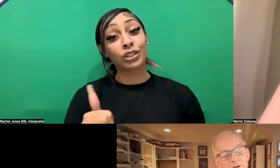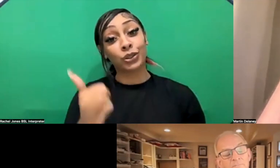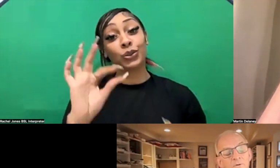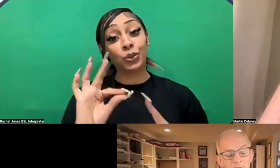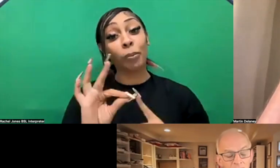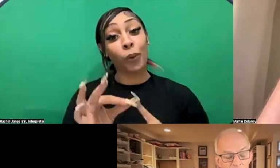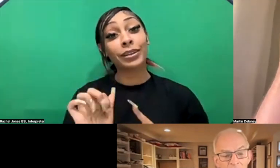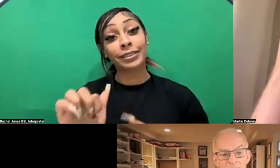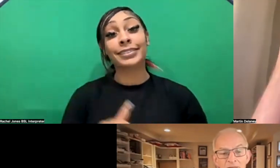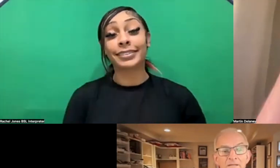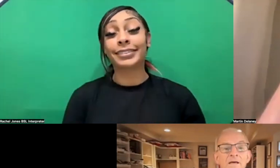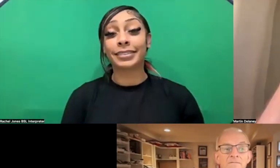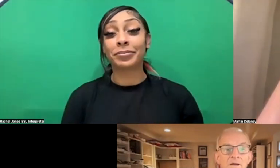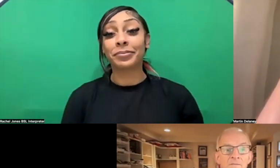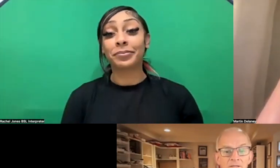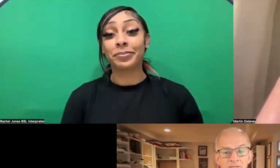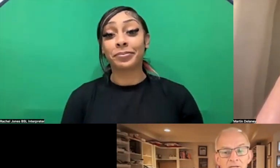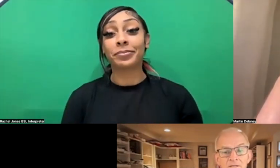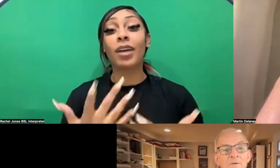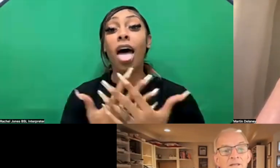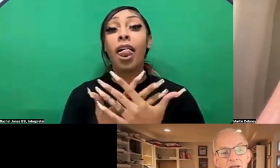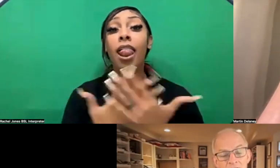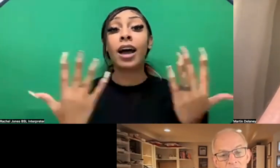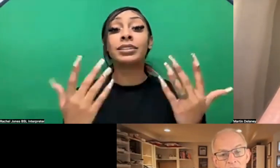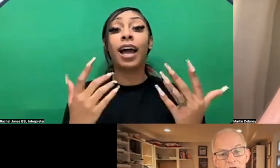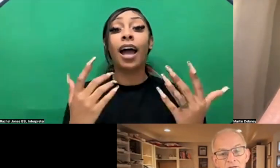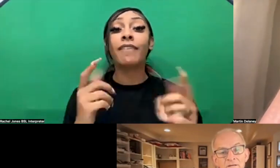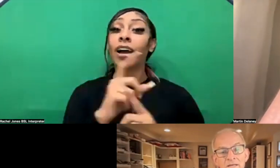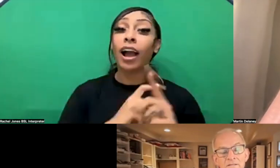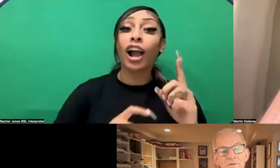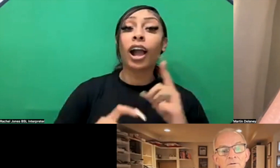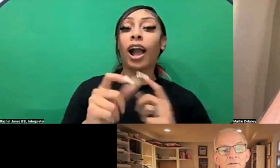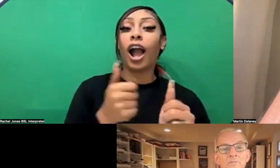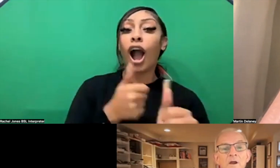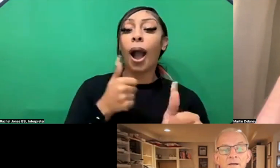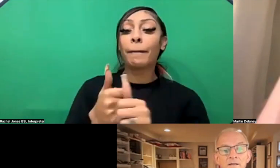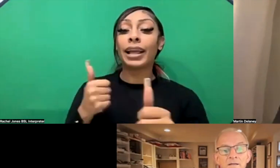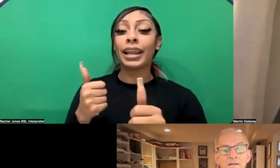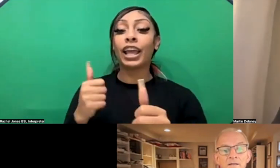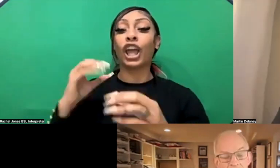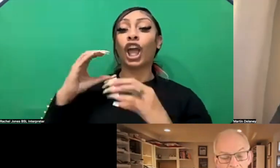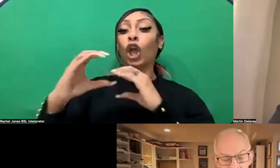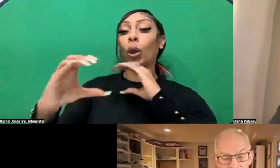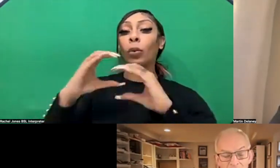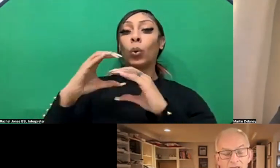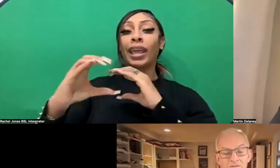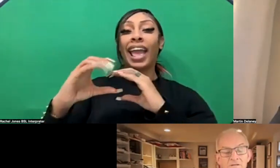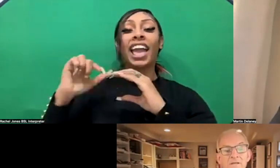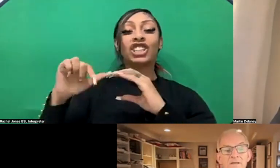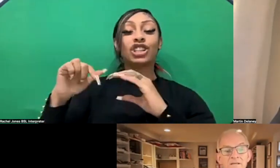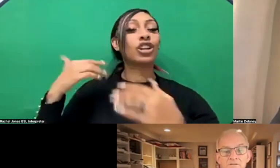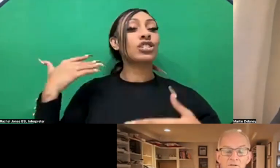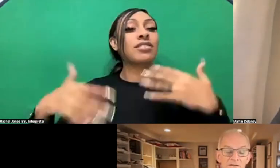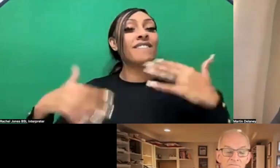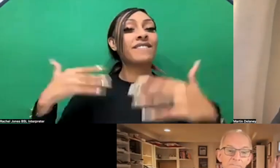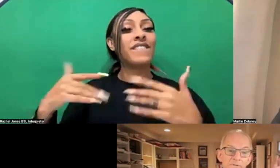a very good point, Martin. I think in a lot of companies, communication ends up hurting the product, or lack of communication,